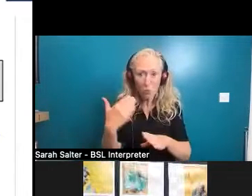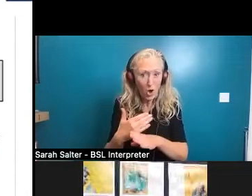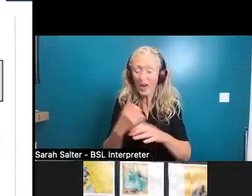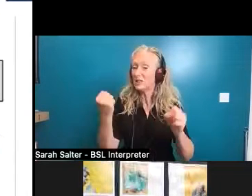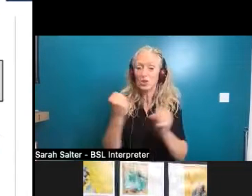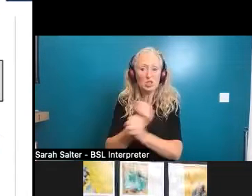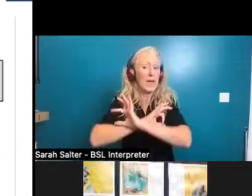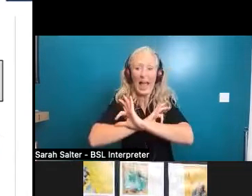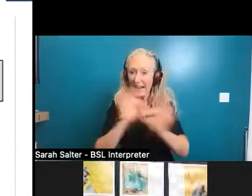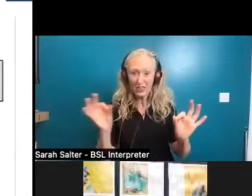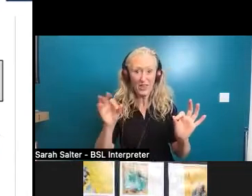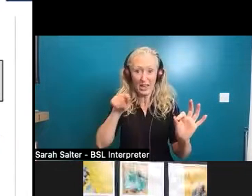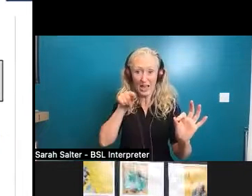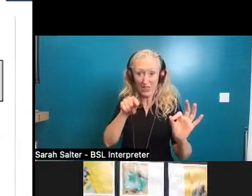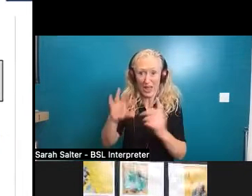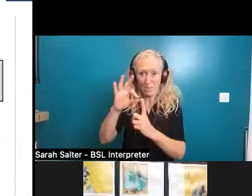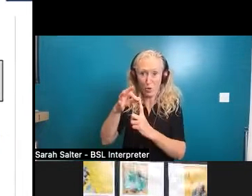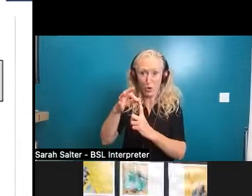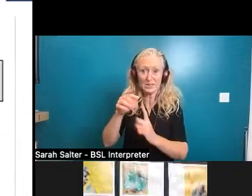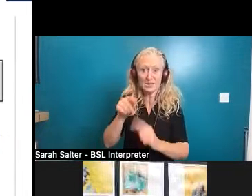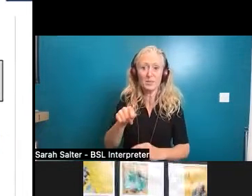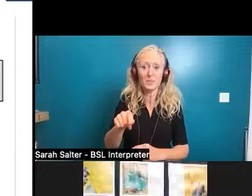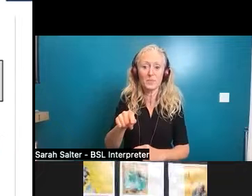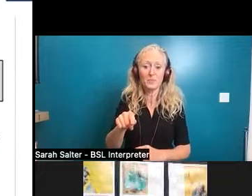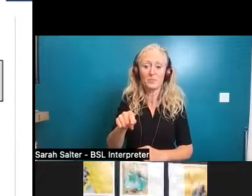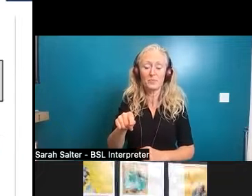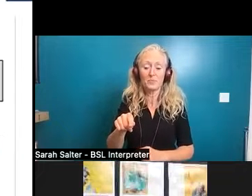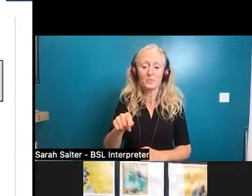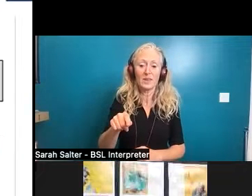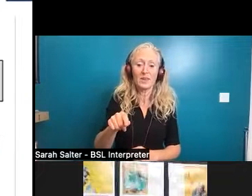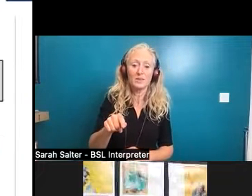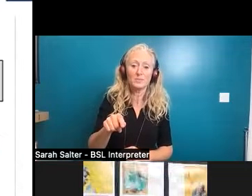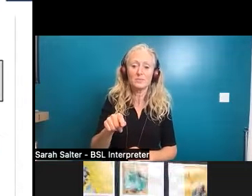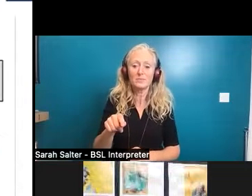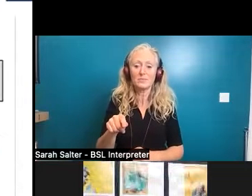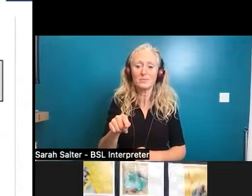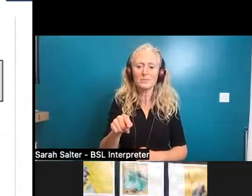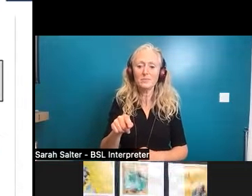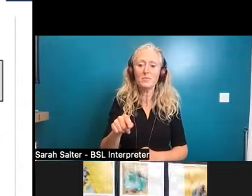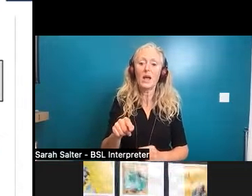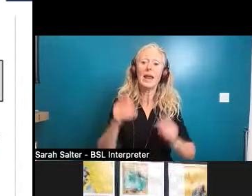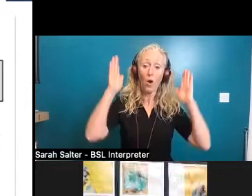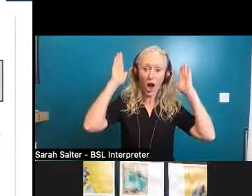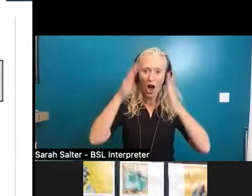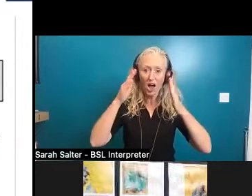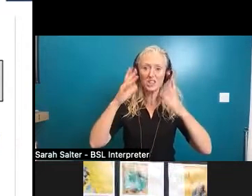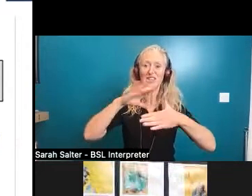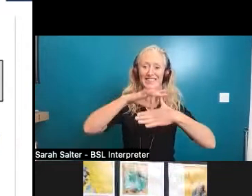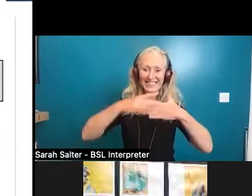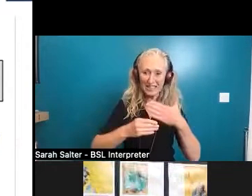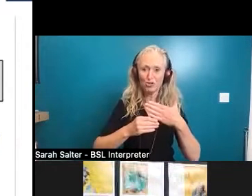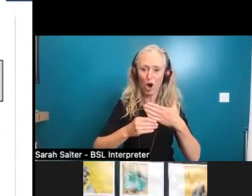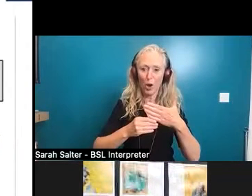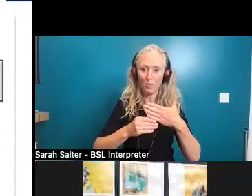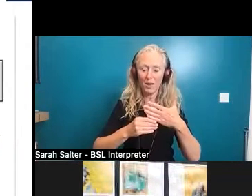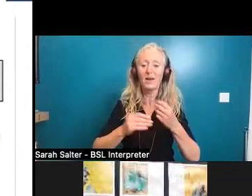protein. Okay. And because Usher syndrome is a recessive disease,